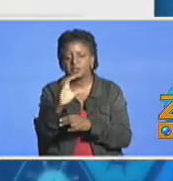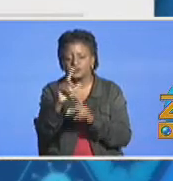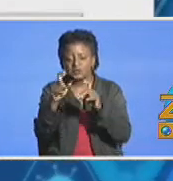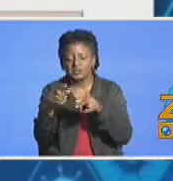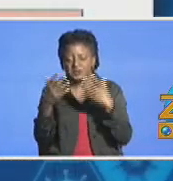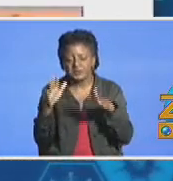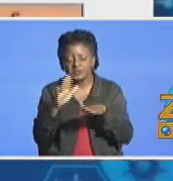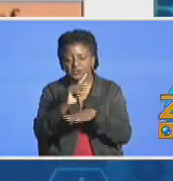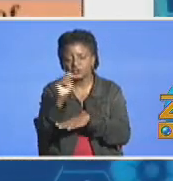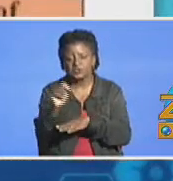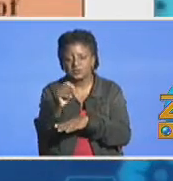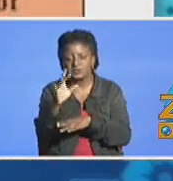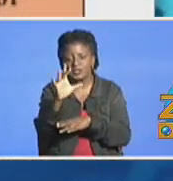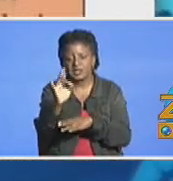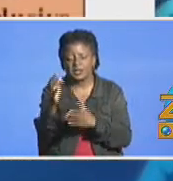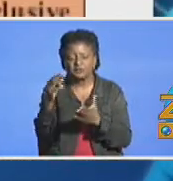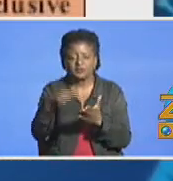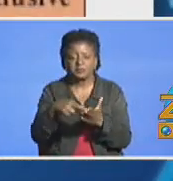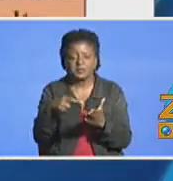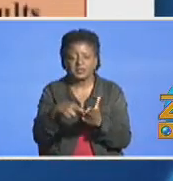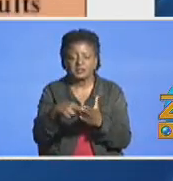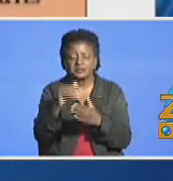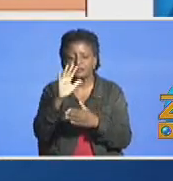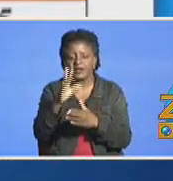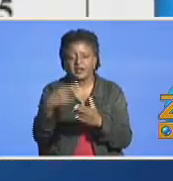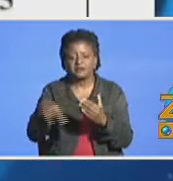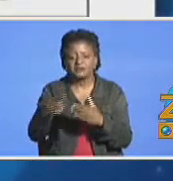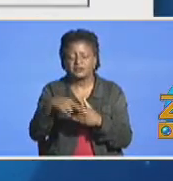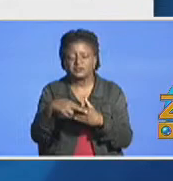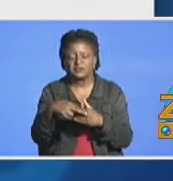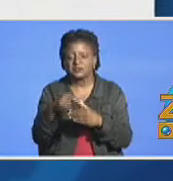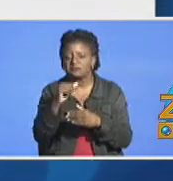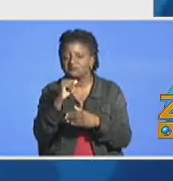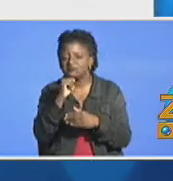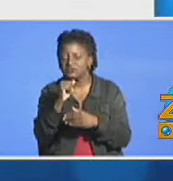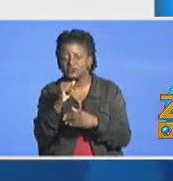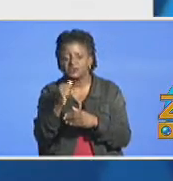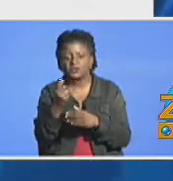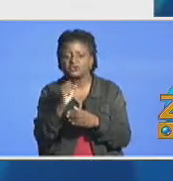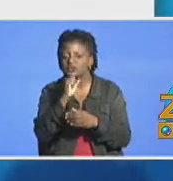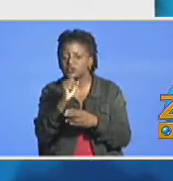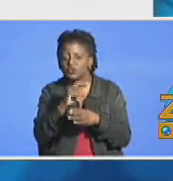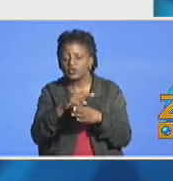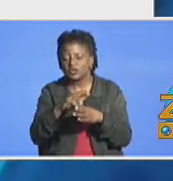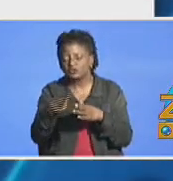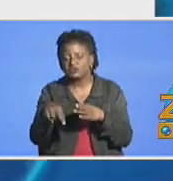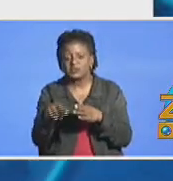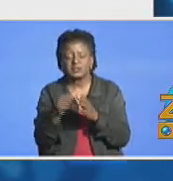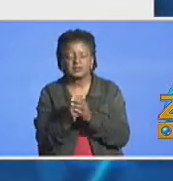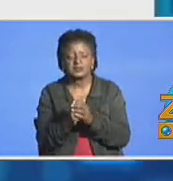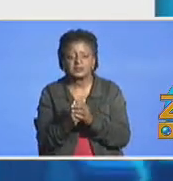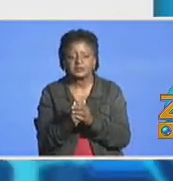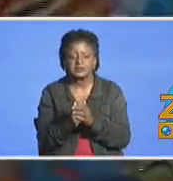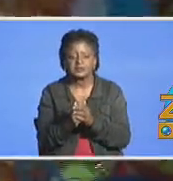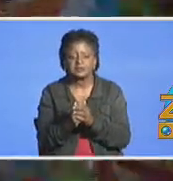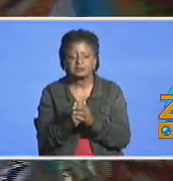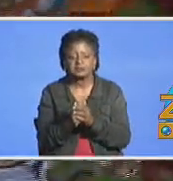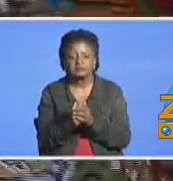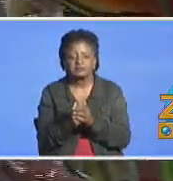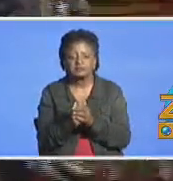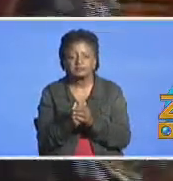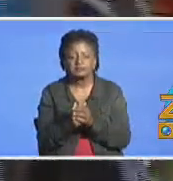Tuesday, 8 of them repeats, and 5 returning inconclusive results. Well, the Prime Minister